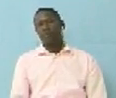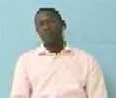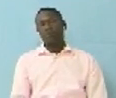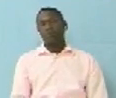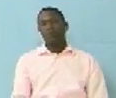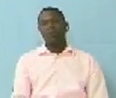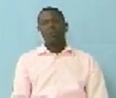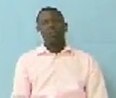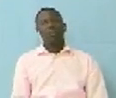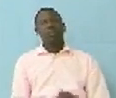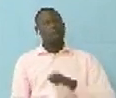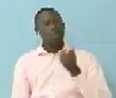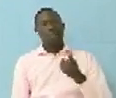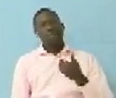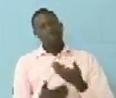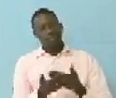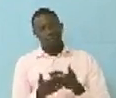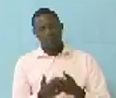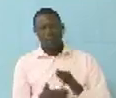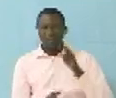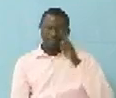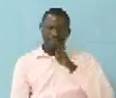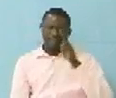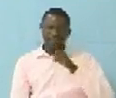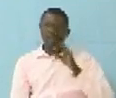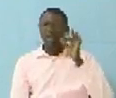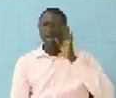And please just try to answer my questions.